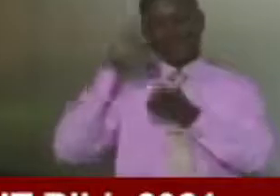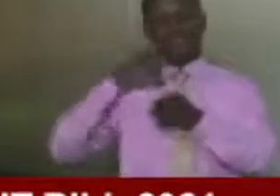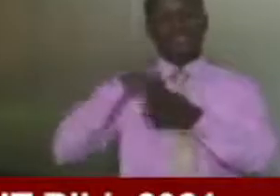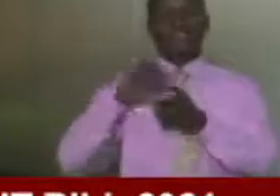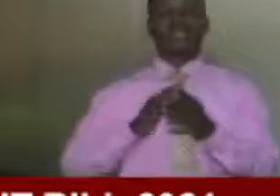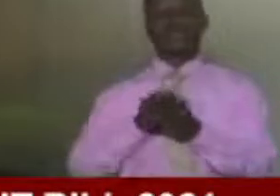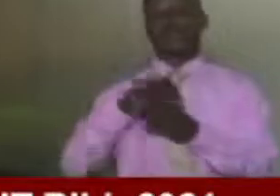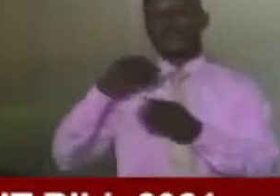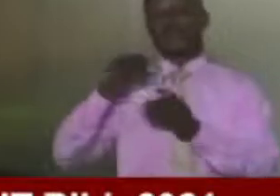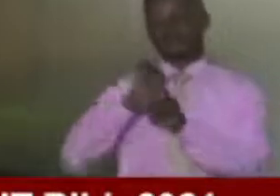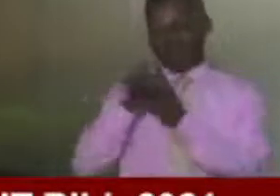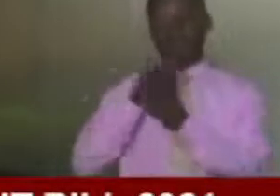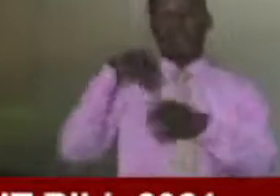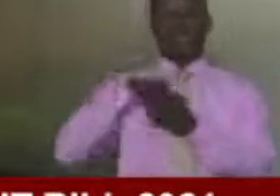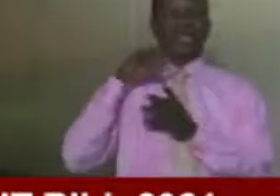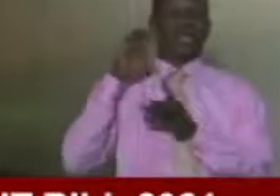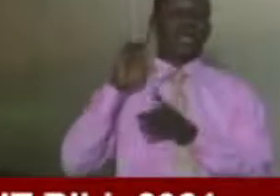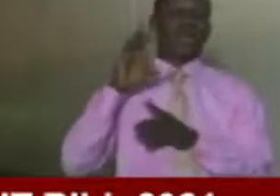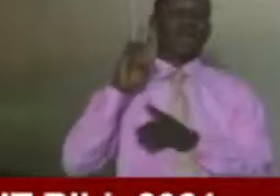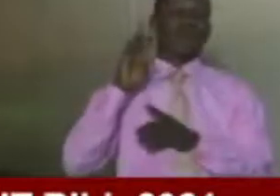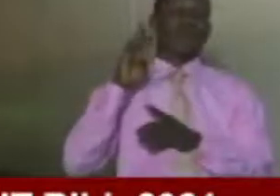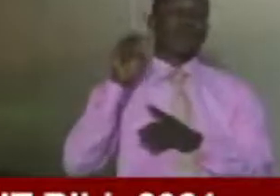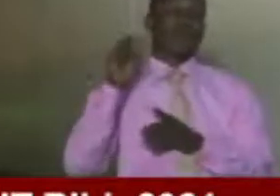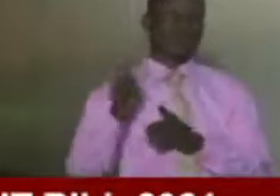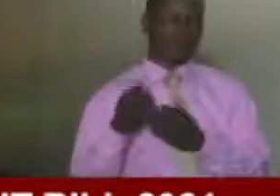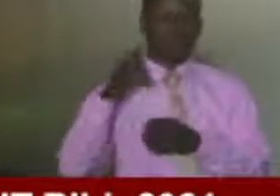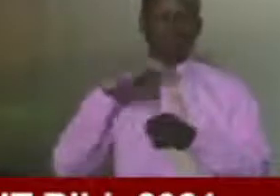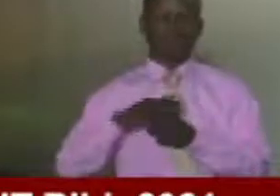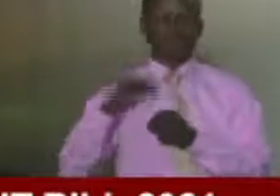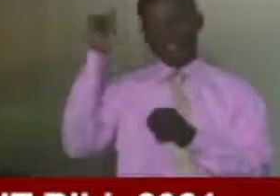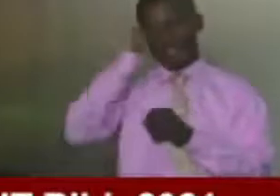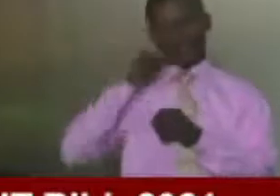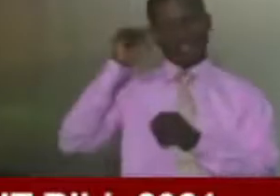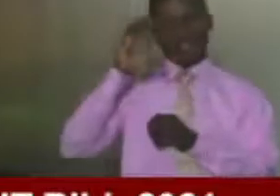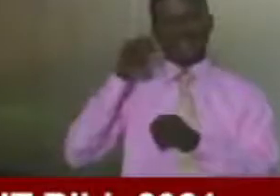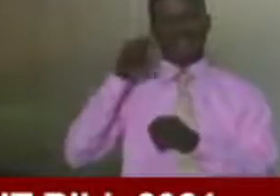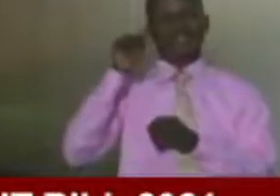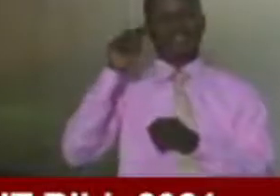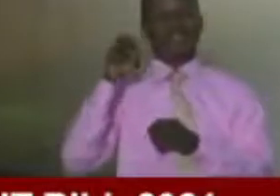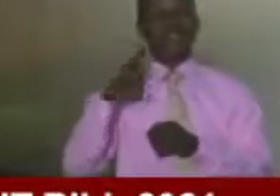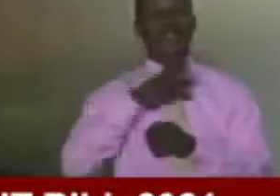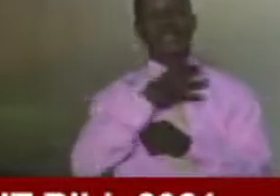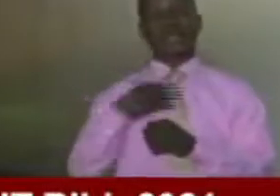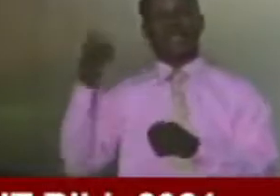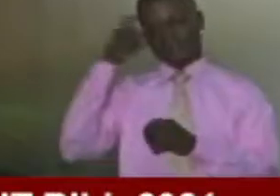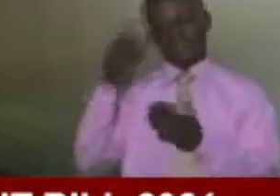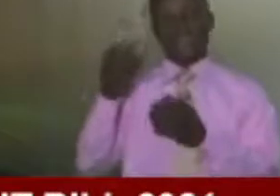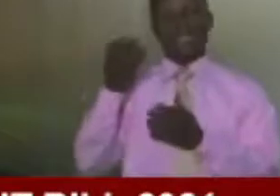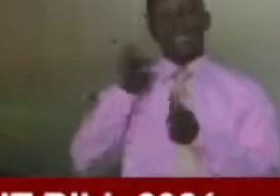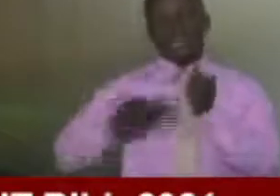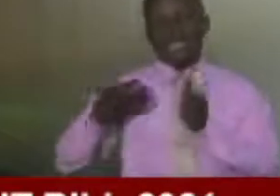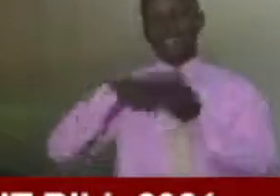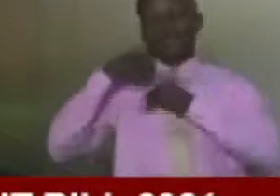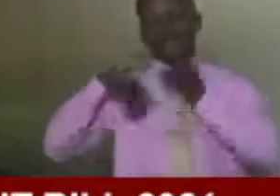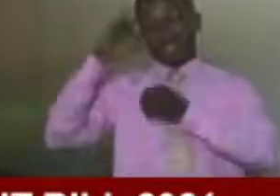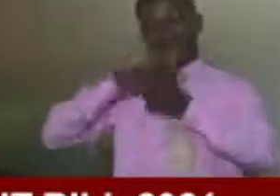ECOWAS Protocol on Elections, the African Charter on Democracy and Governance all talk about the fact that anything about electoral